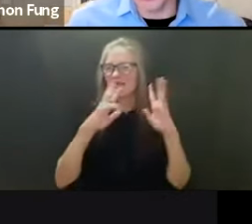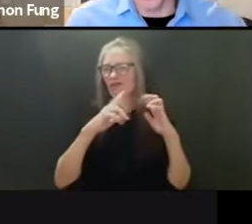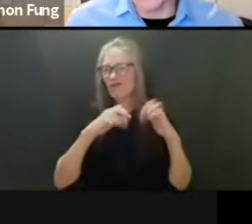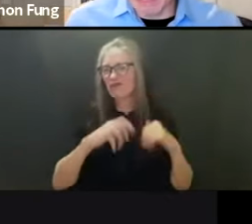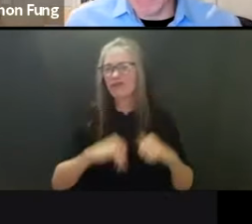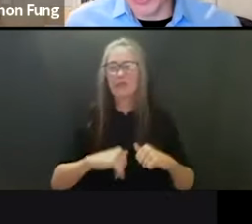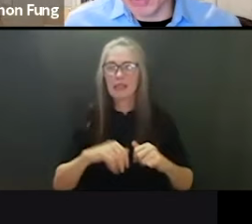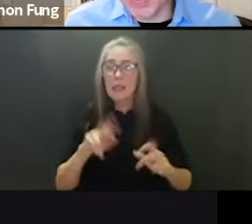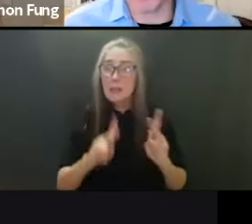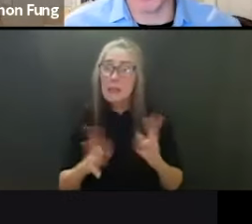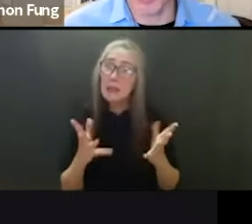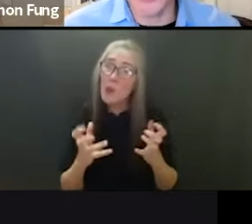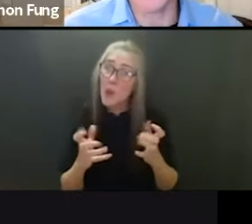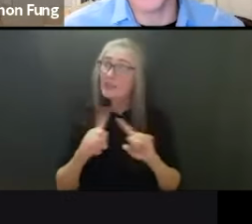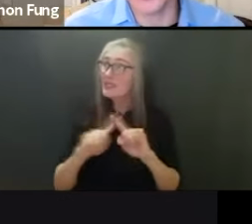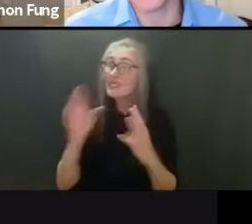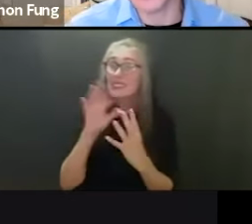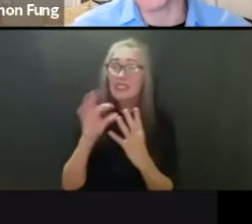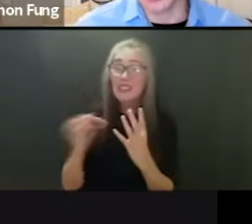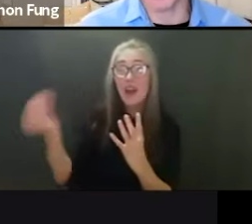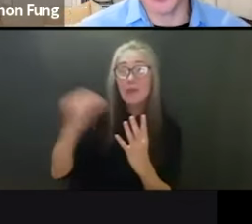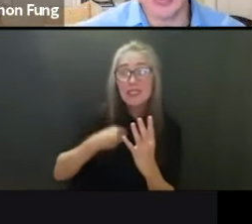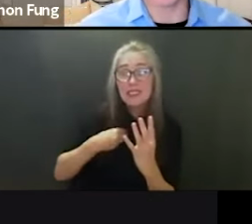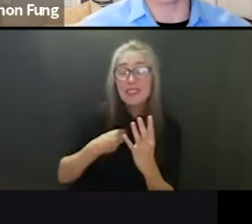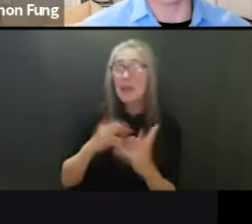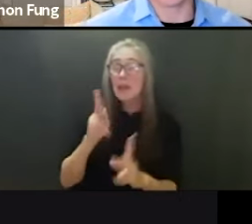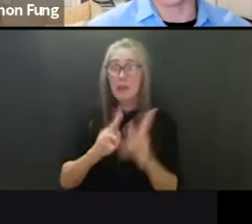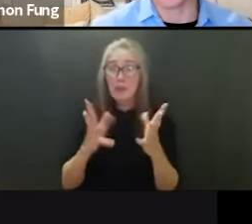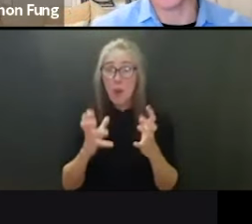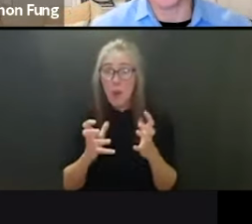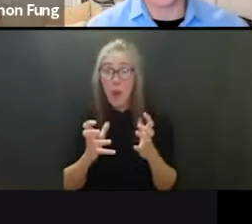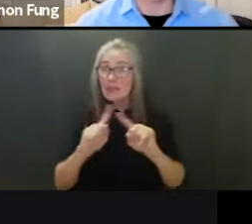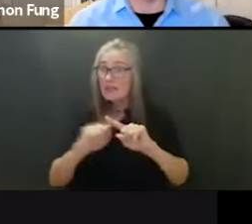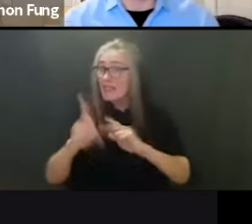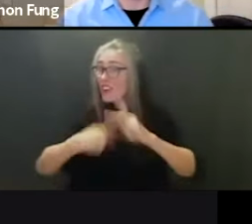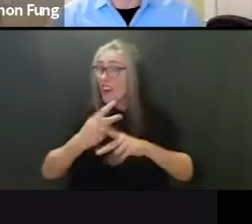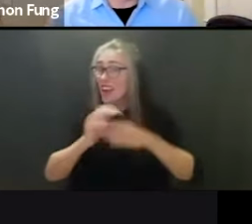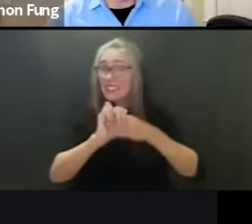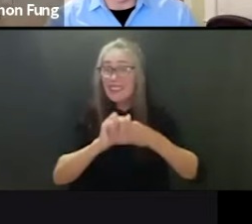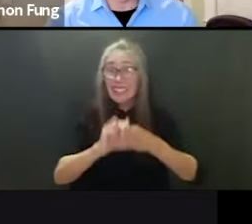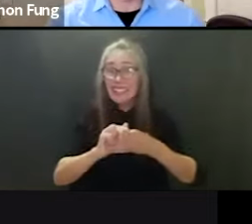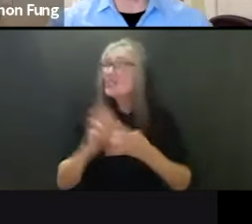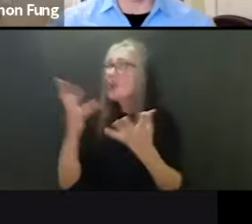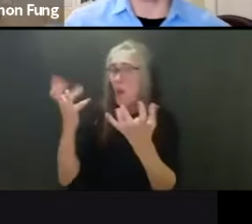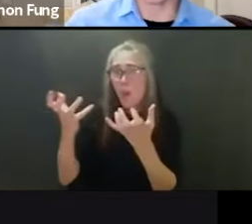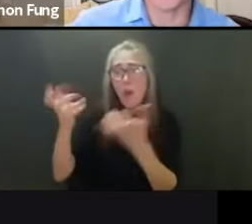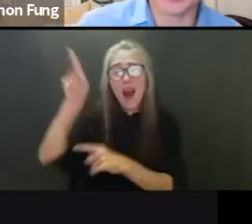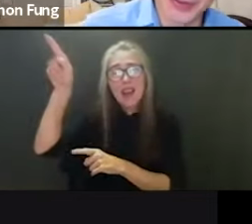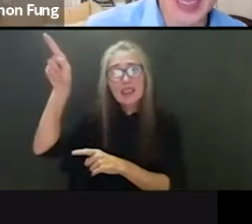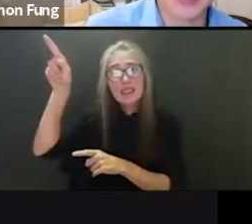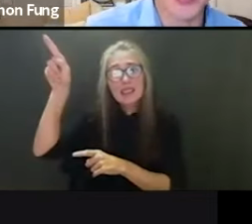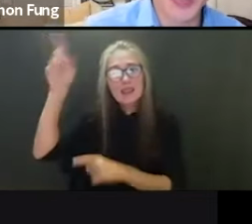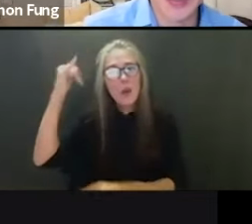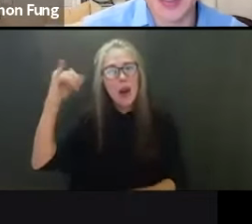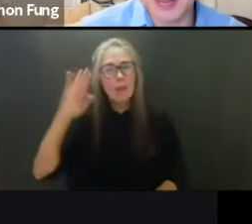the wide aperture people want a different set of options, a different set of leaders on the table, because government for